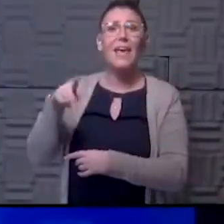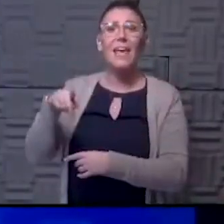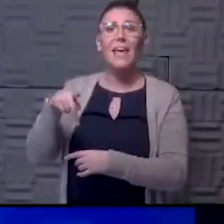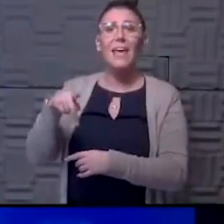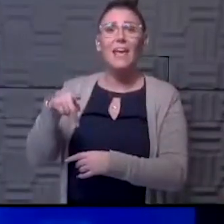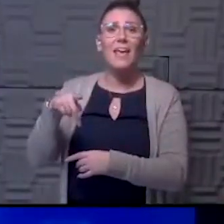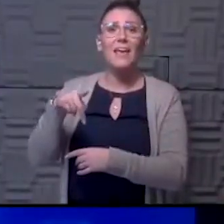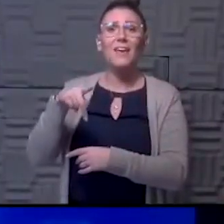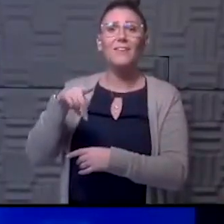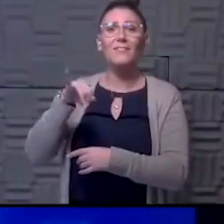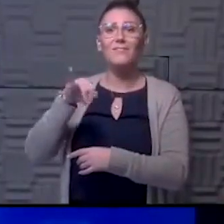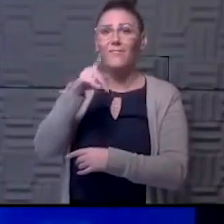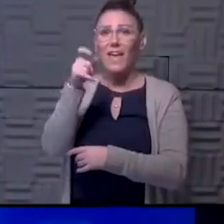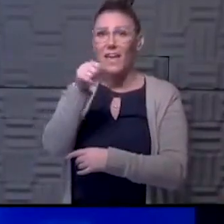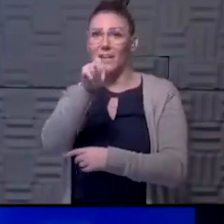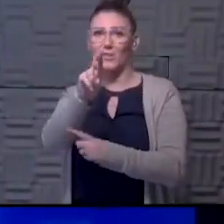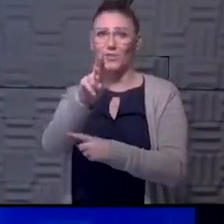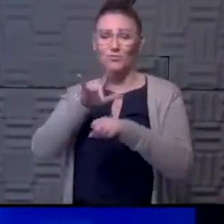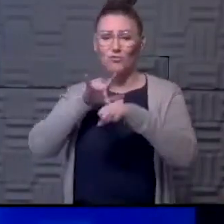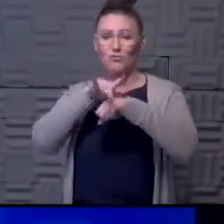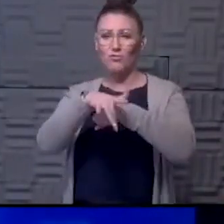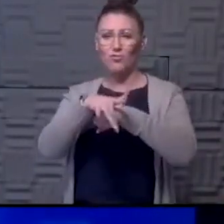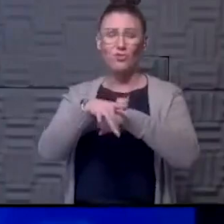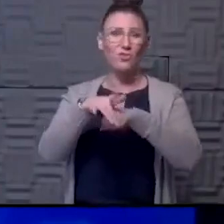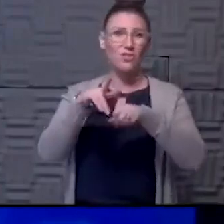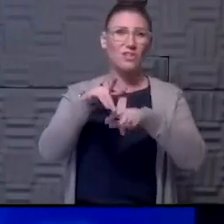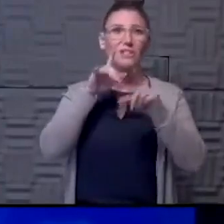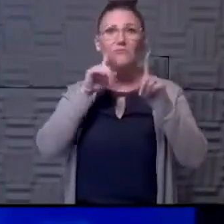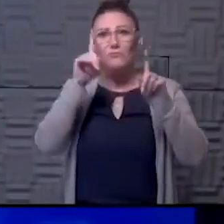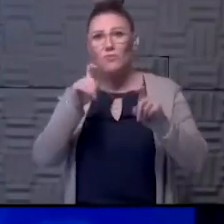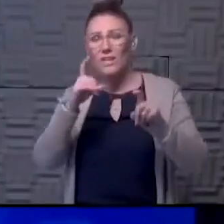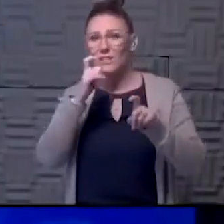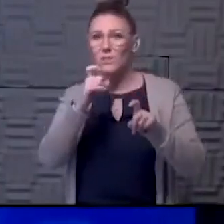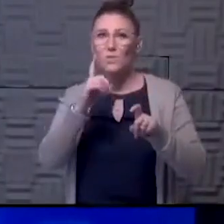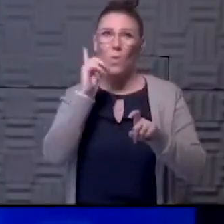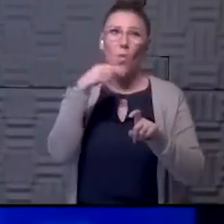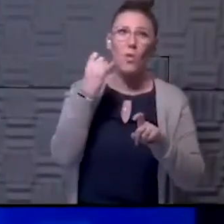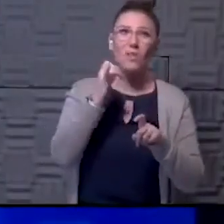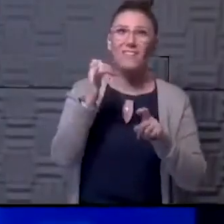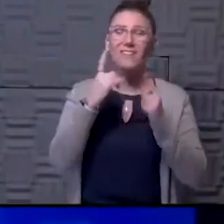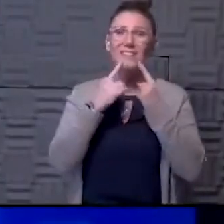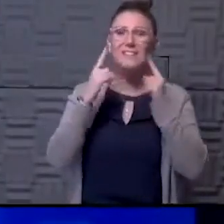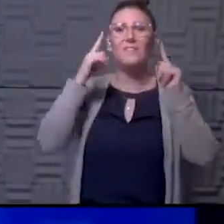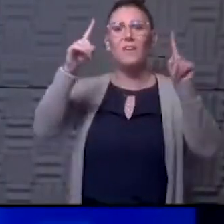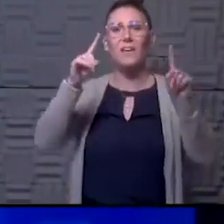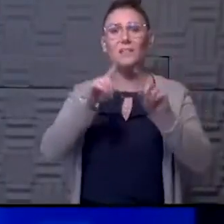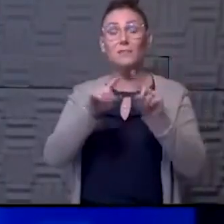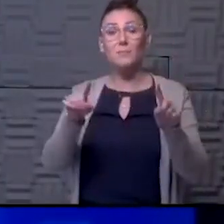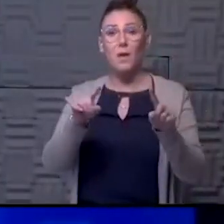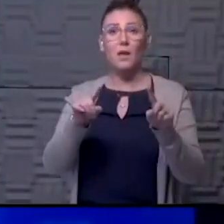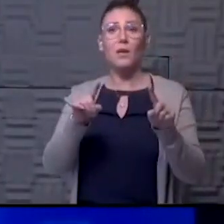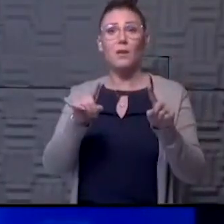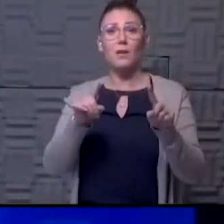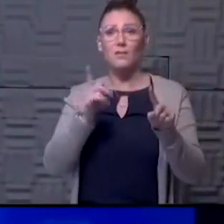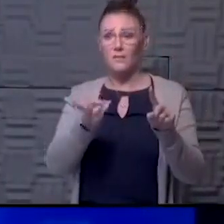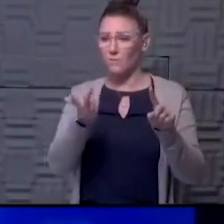their early-stage vaccine trials don't look as effective. That's not a big surprise, Hawk. No. But they have two